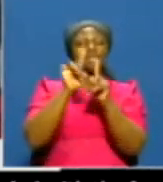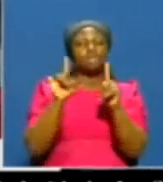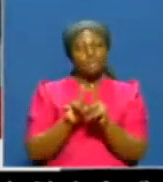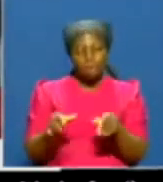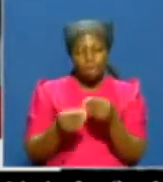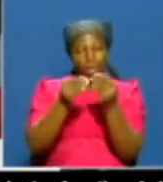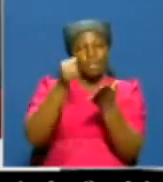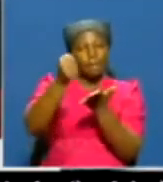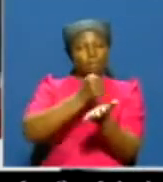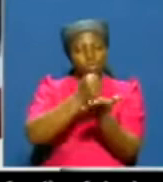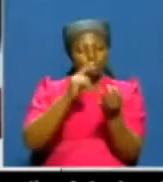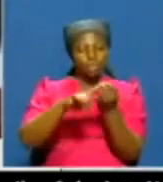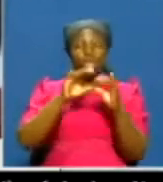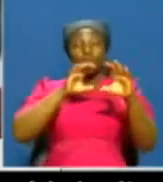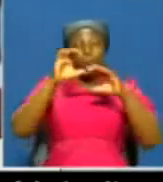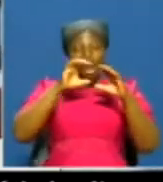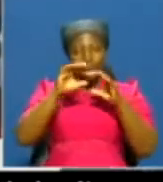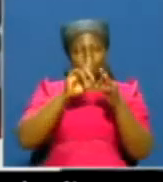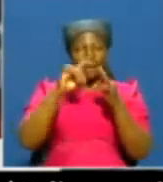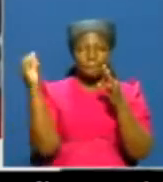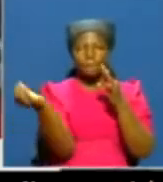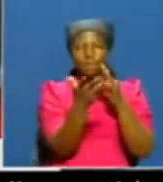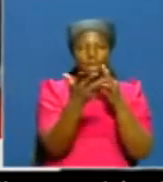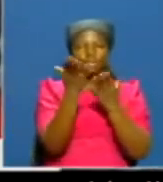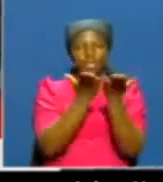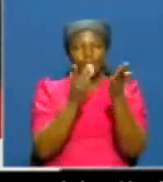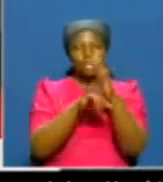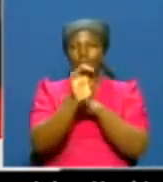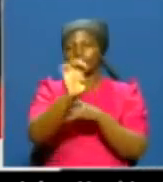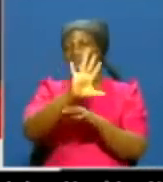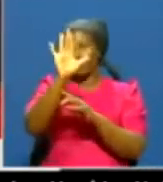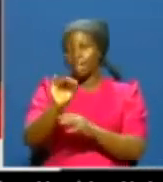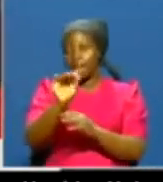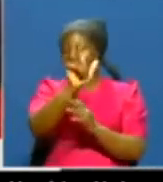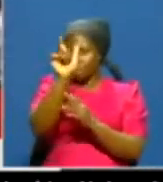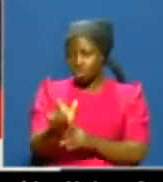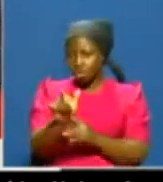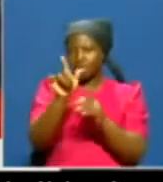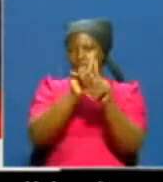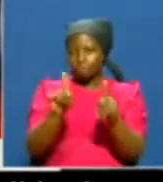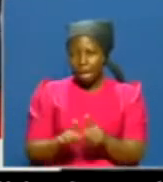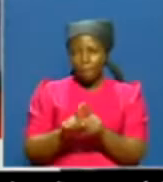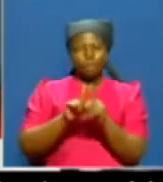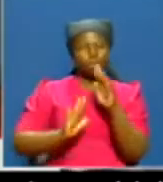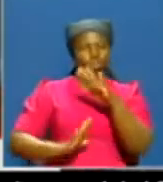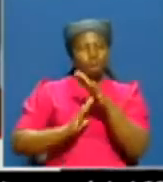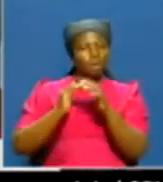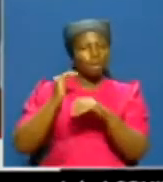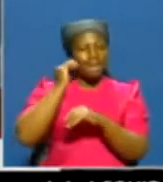postal, telecommunication, and broadcasting services in East African region and headquartered in Kigali, Rwanda.